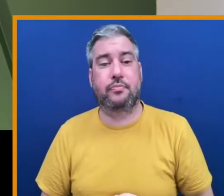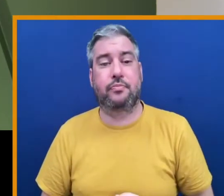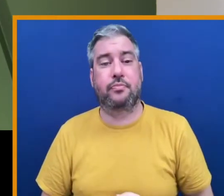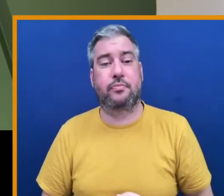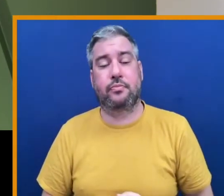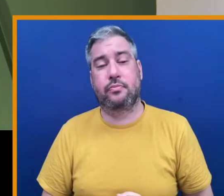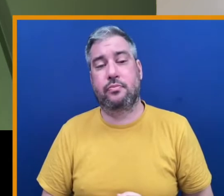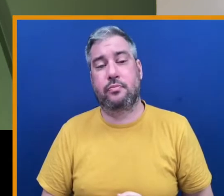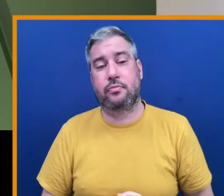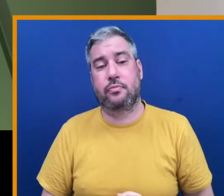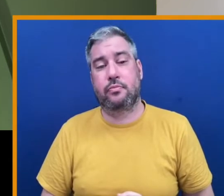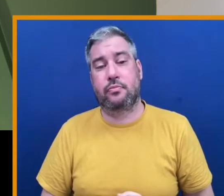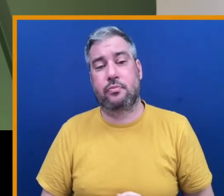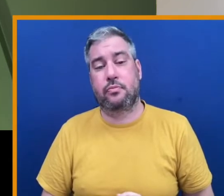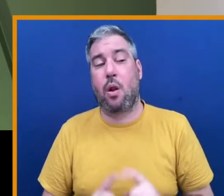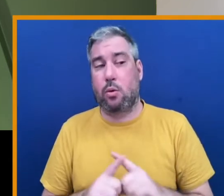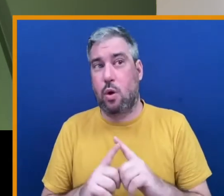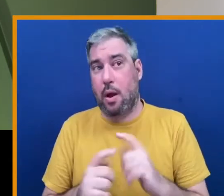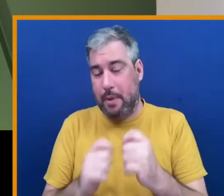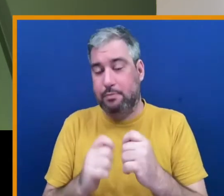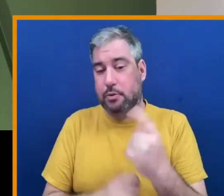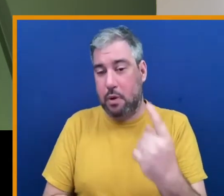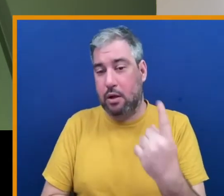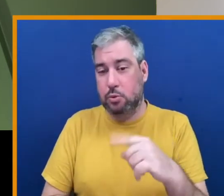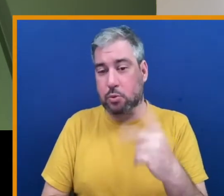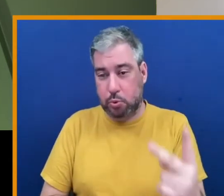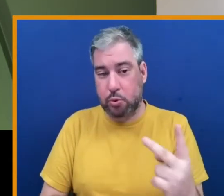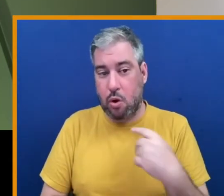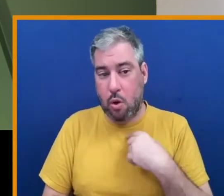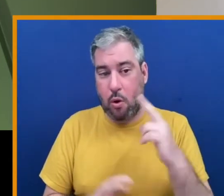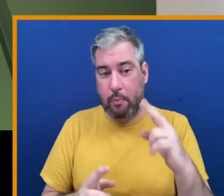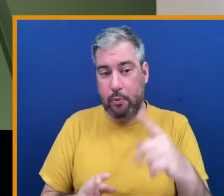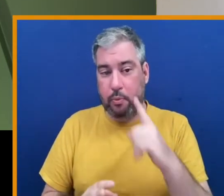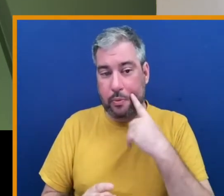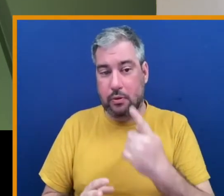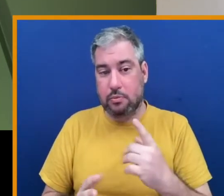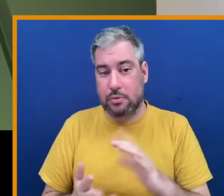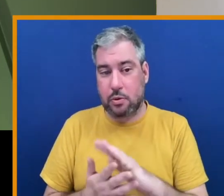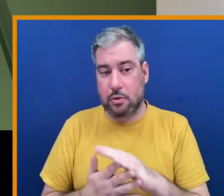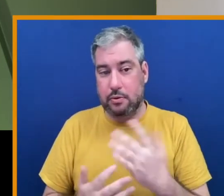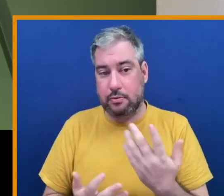It is unfortunate, I suppose, that I have to also speak against Amendment 3.